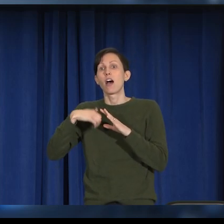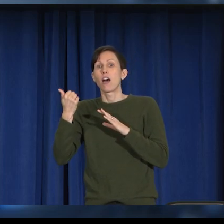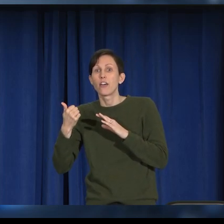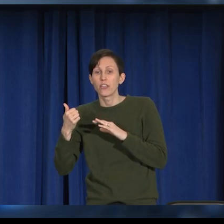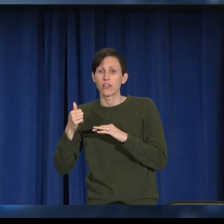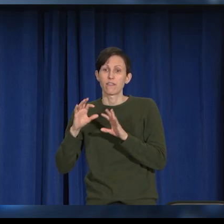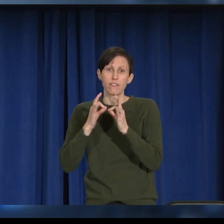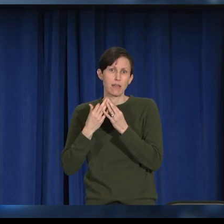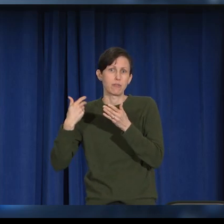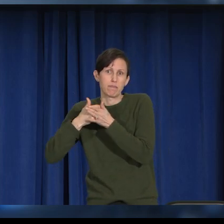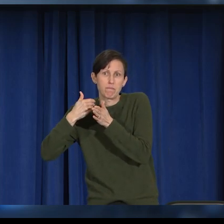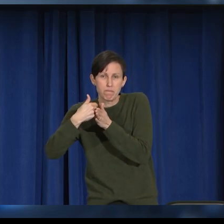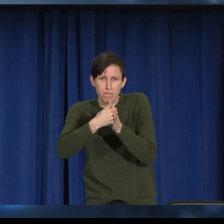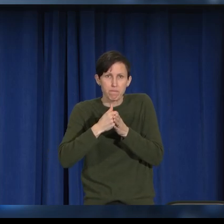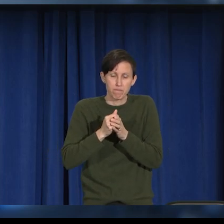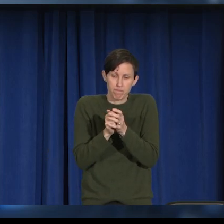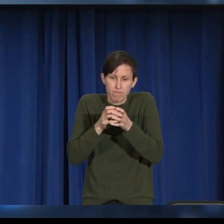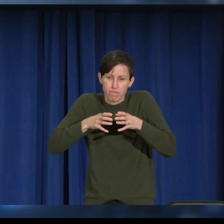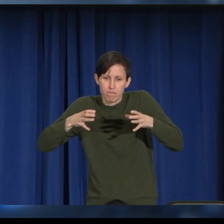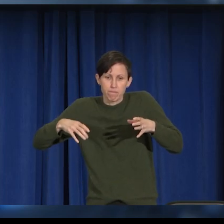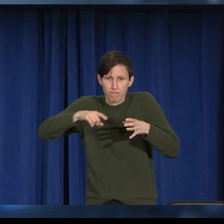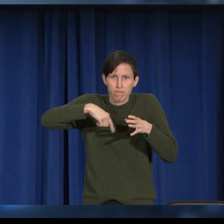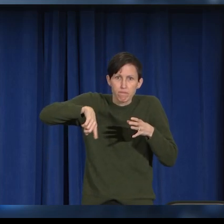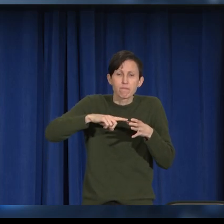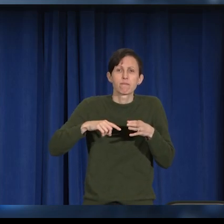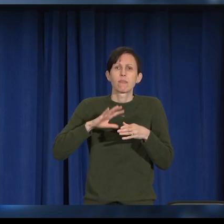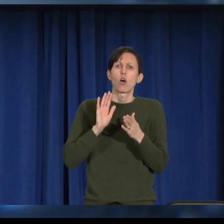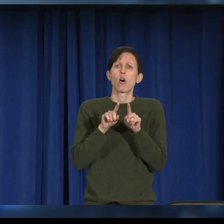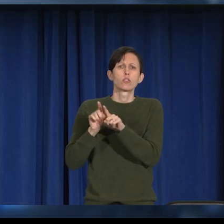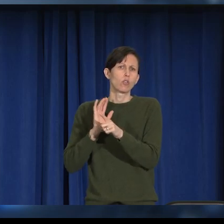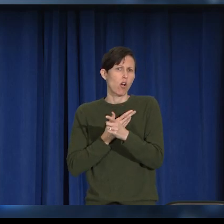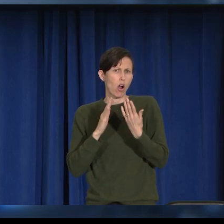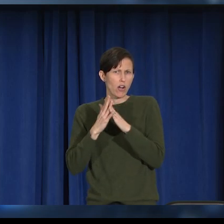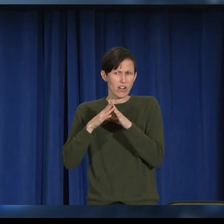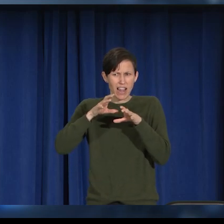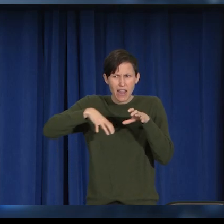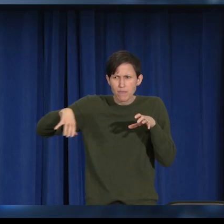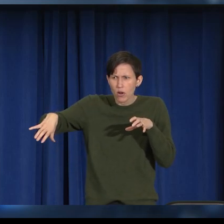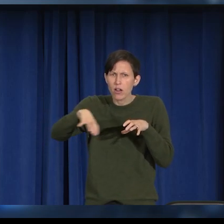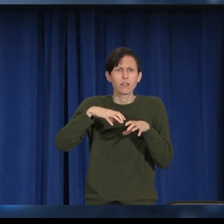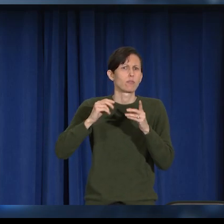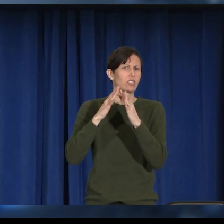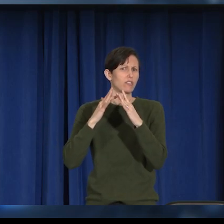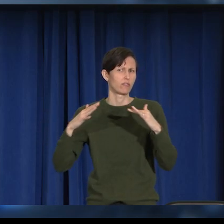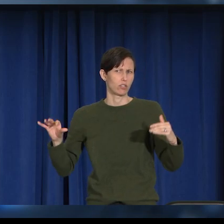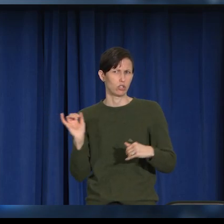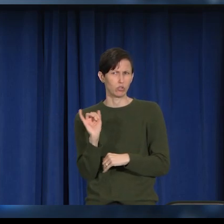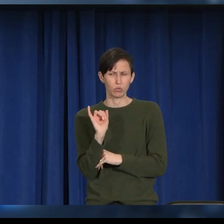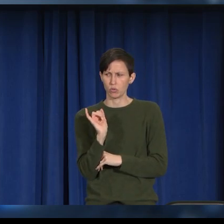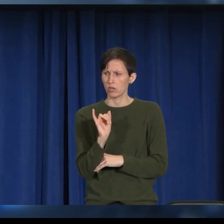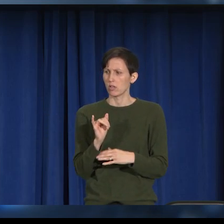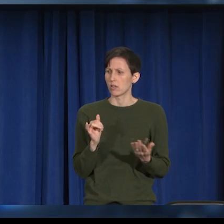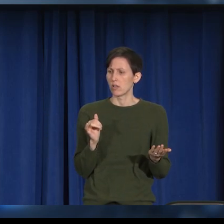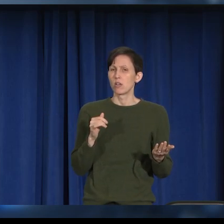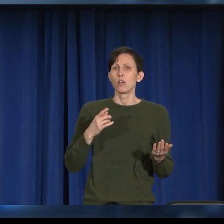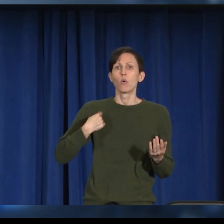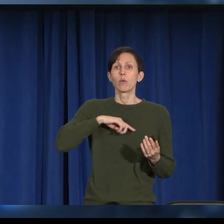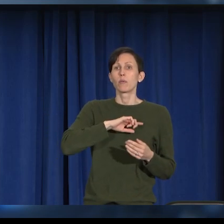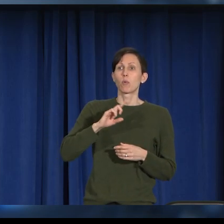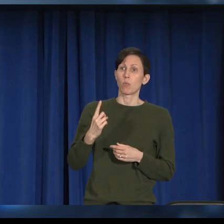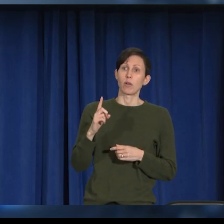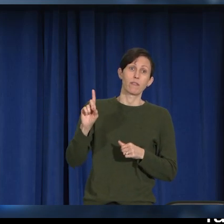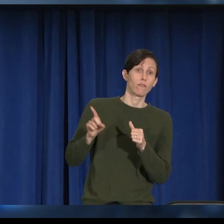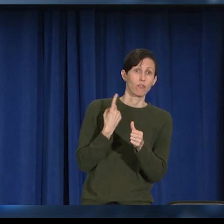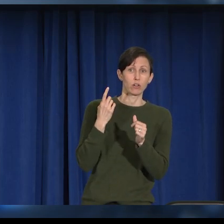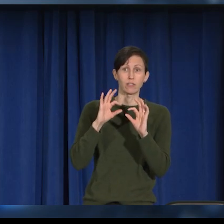neurodivergent, and also, our neighborhood was very diverse as well. And we're one of the first